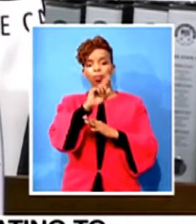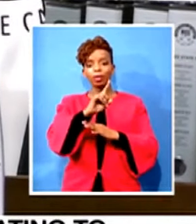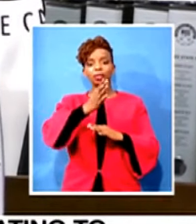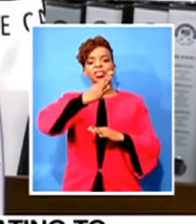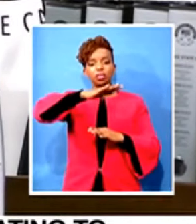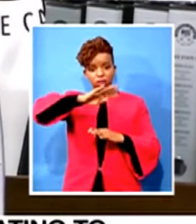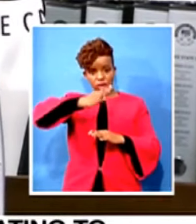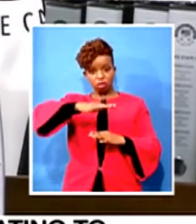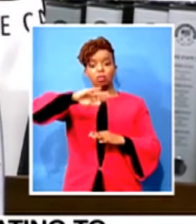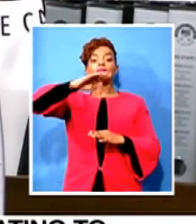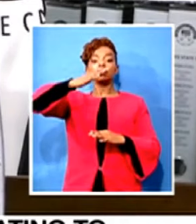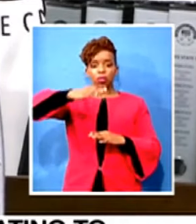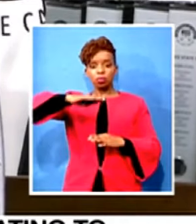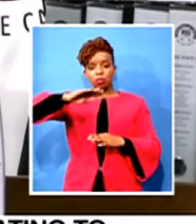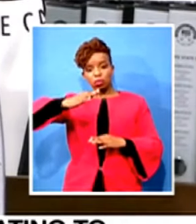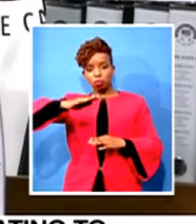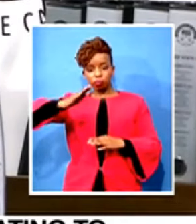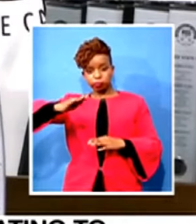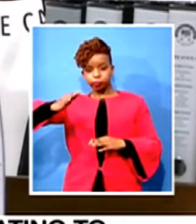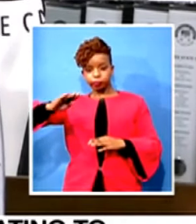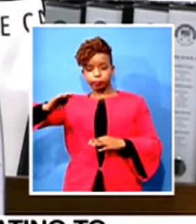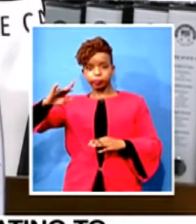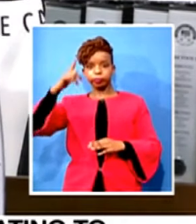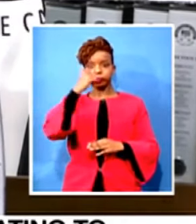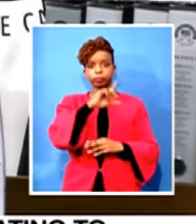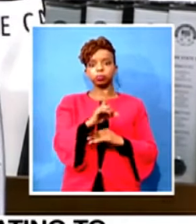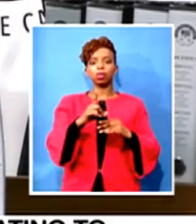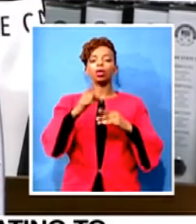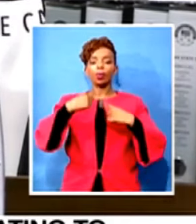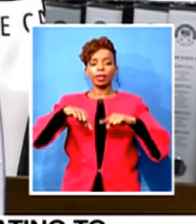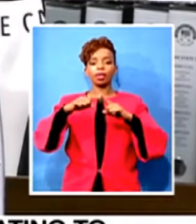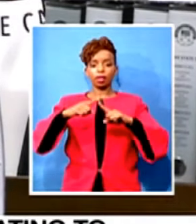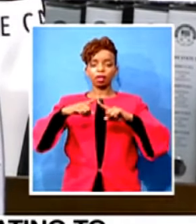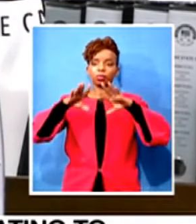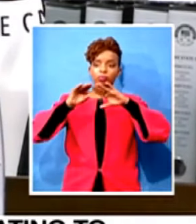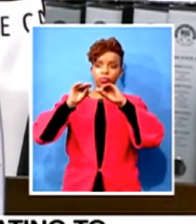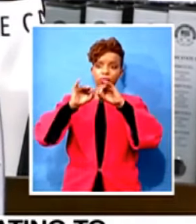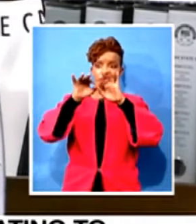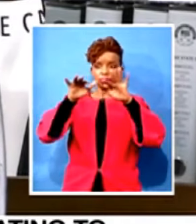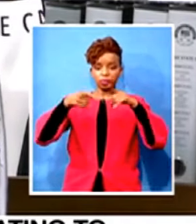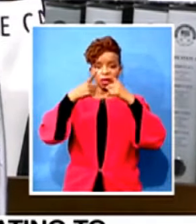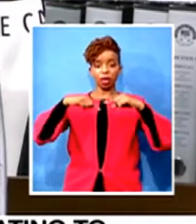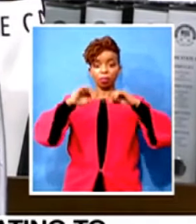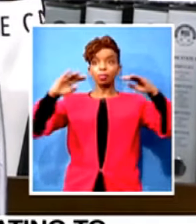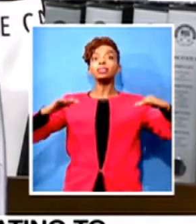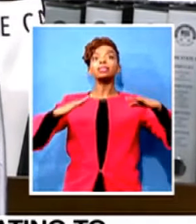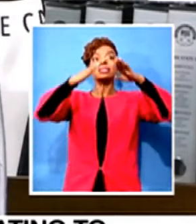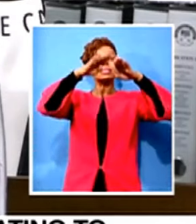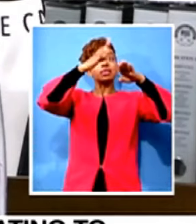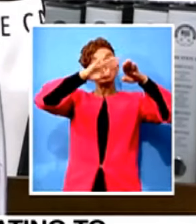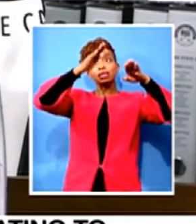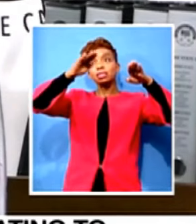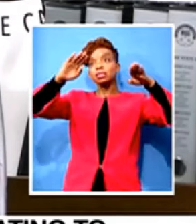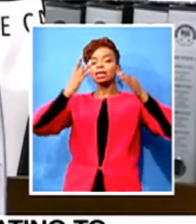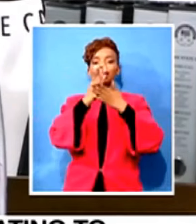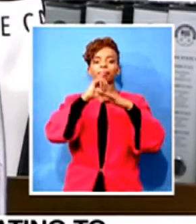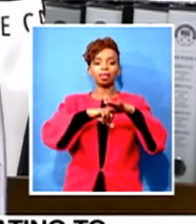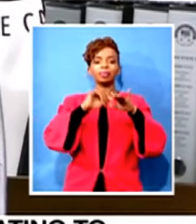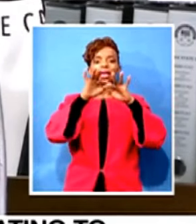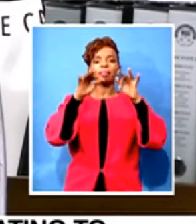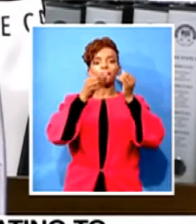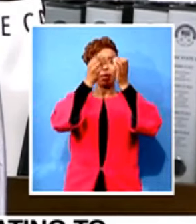on houses with asbestos, you'll find they won't put in gutters and so forth. So these are the things that people look at, and